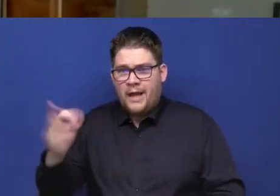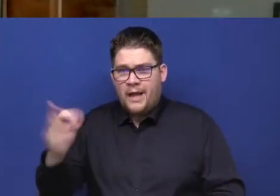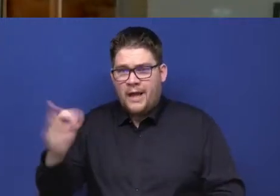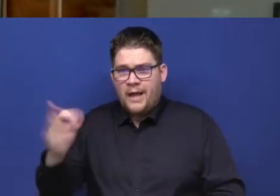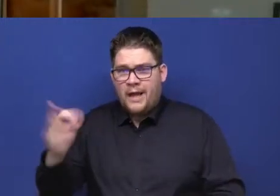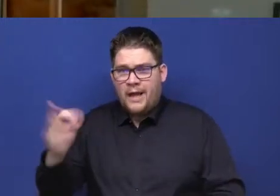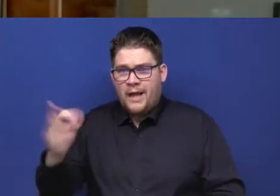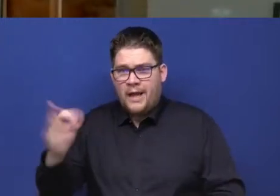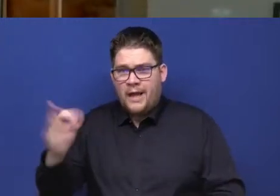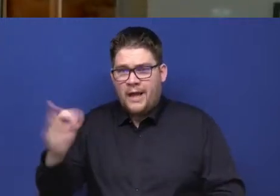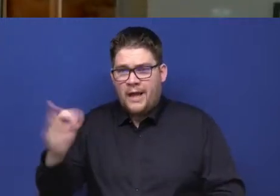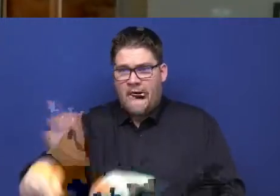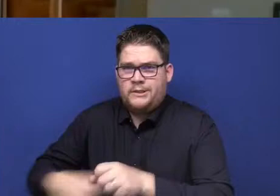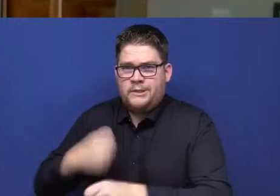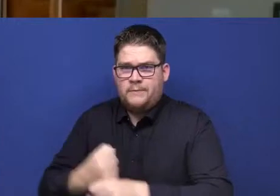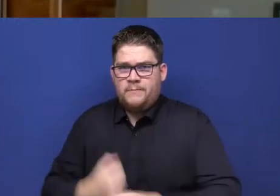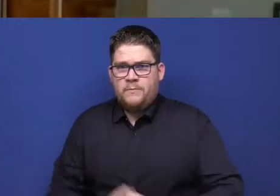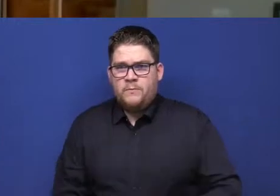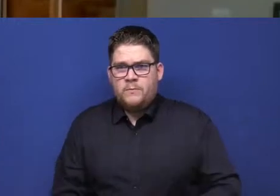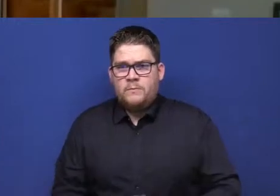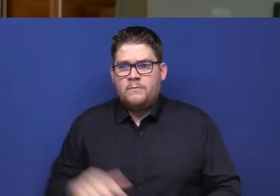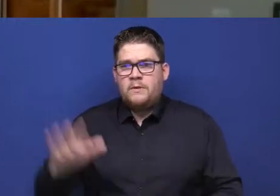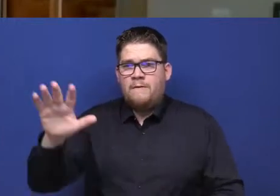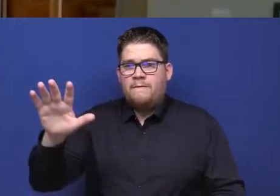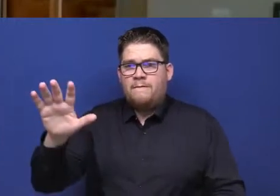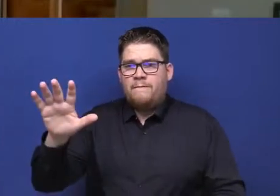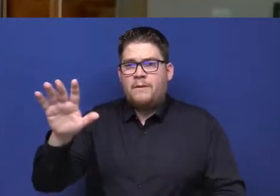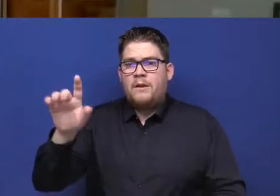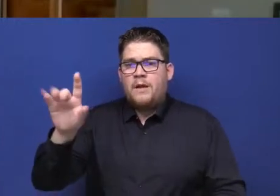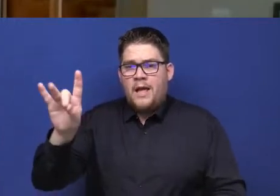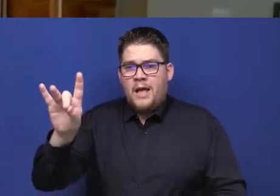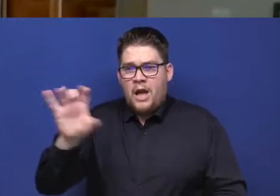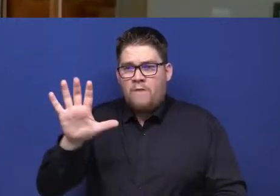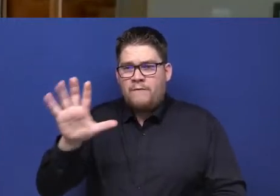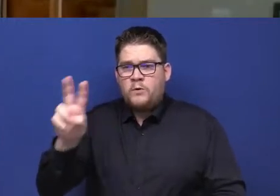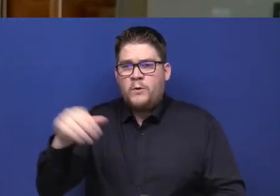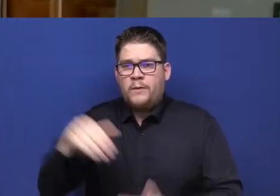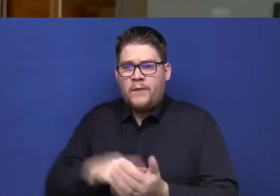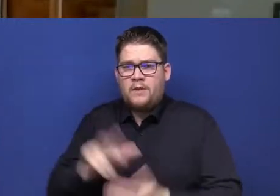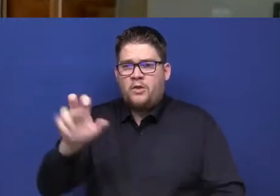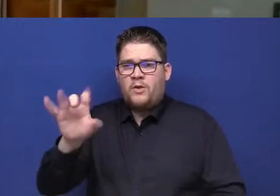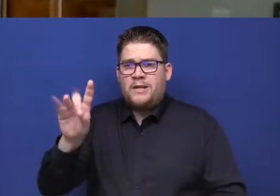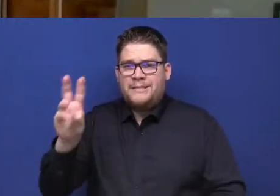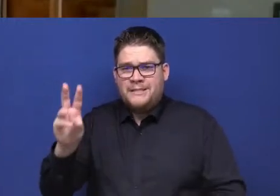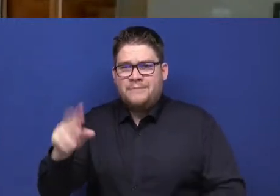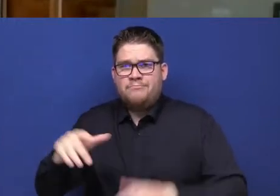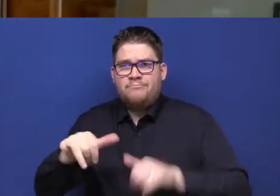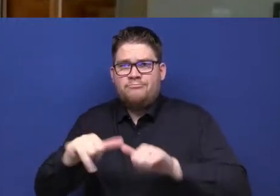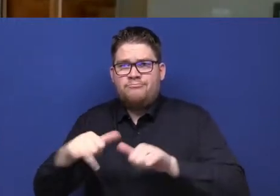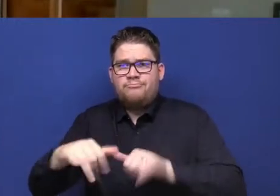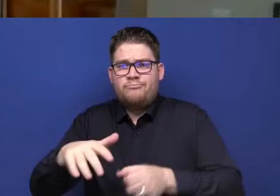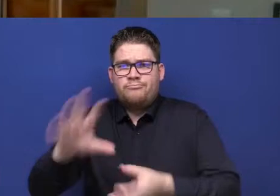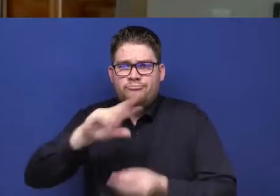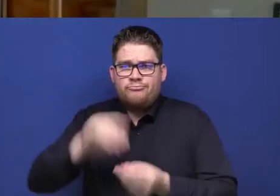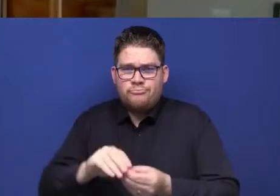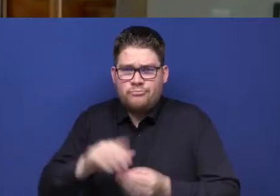due to the effects of some of the weather patterns we're seeing. We're averaging 5 to 10 fires a